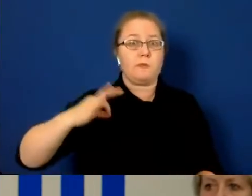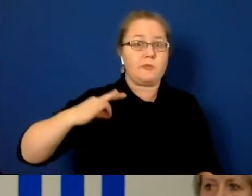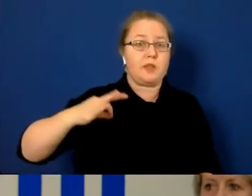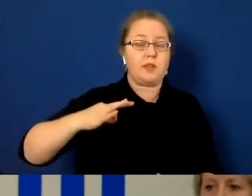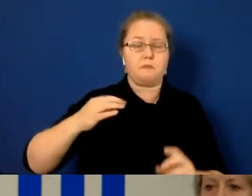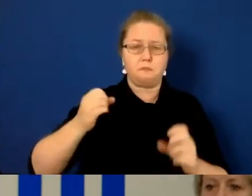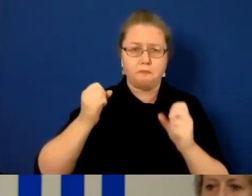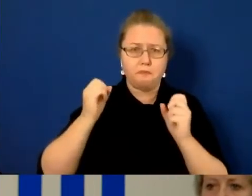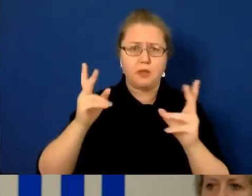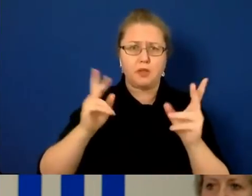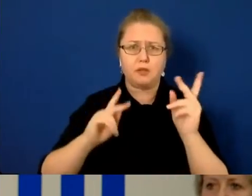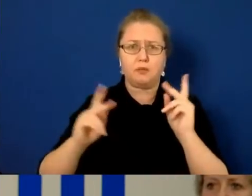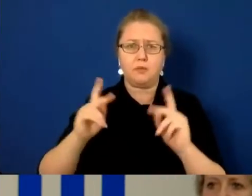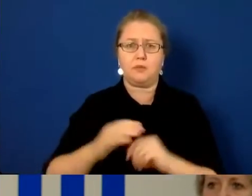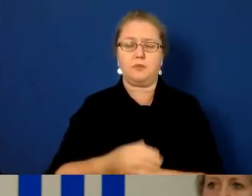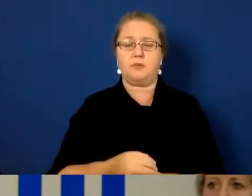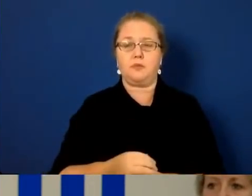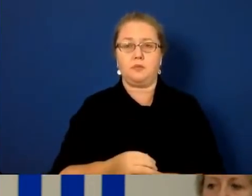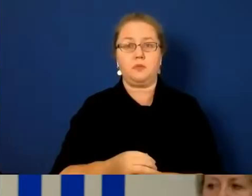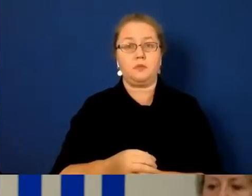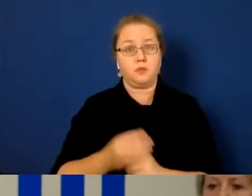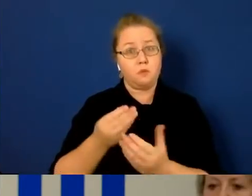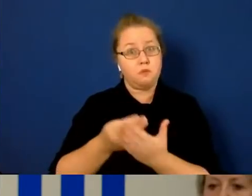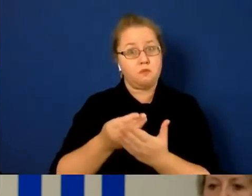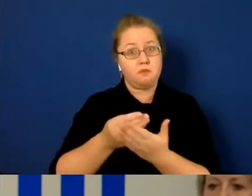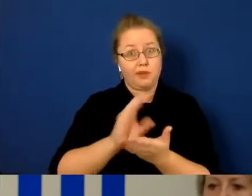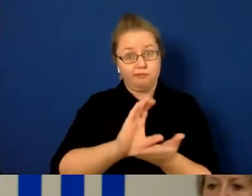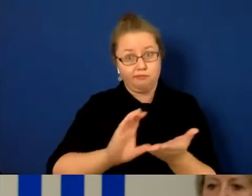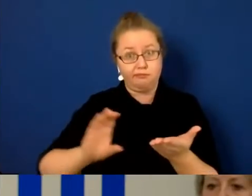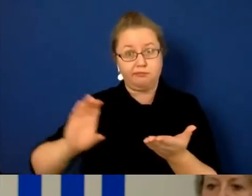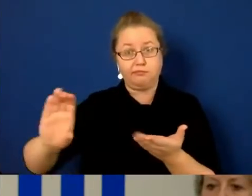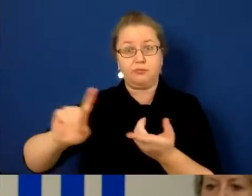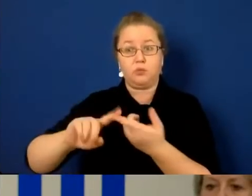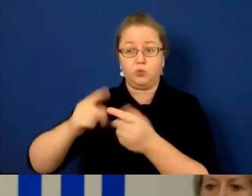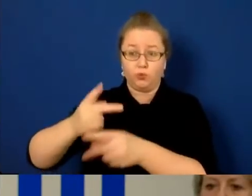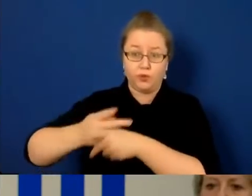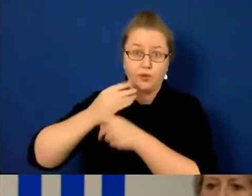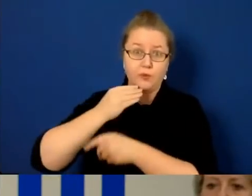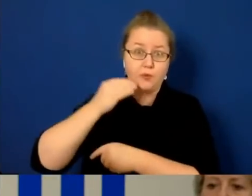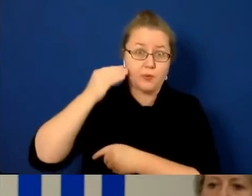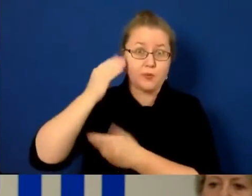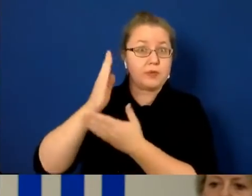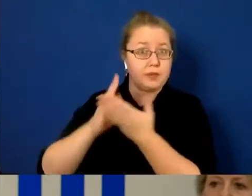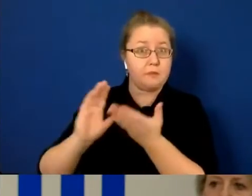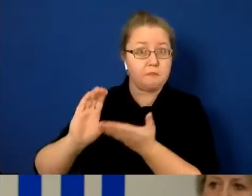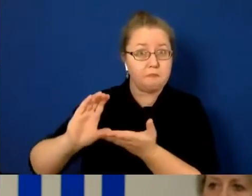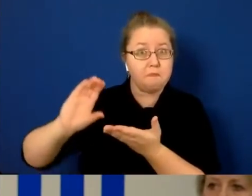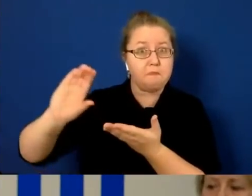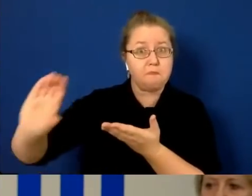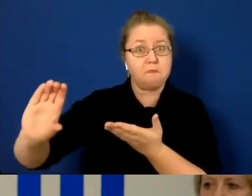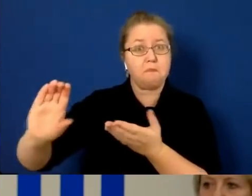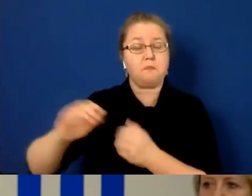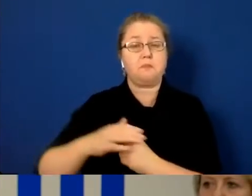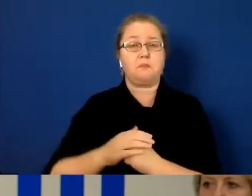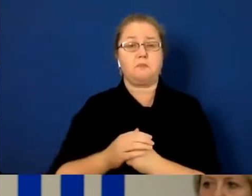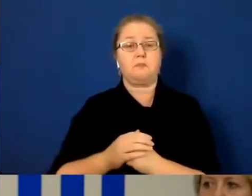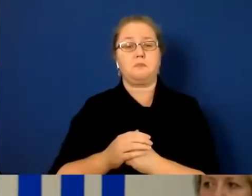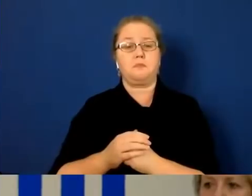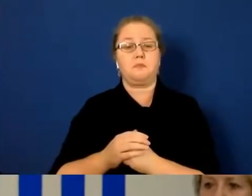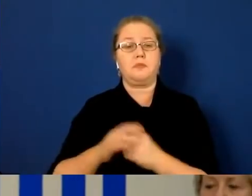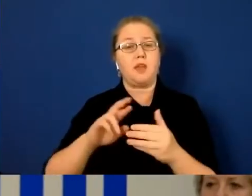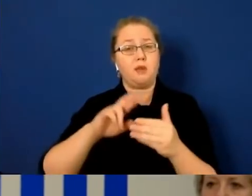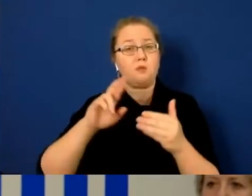ensure staff is in place, which is important, but also to create the supports necessary to